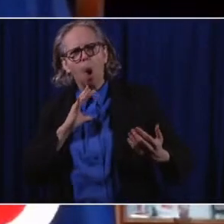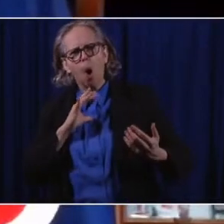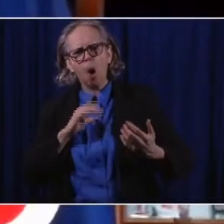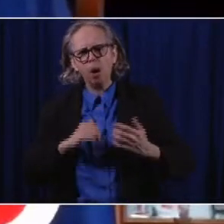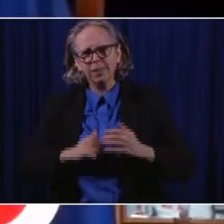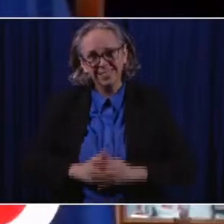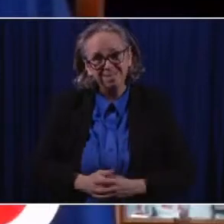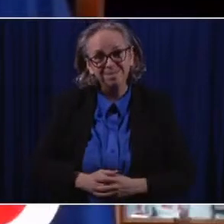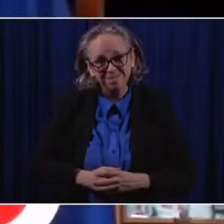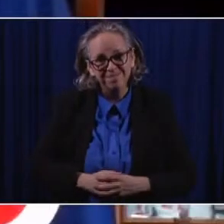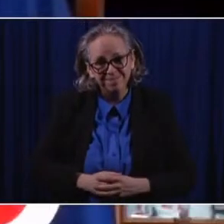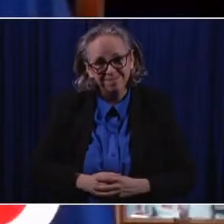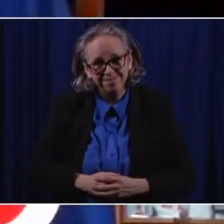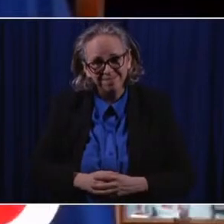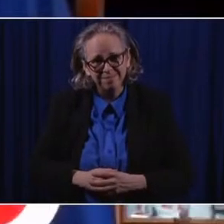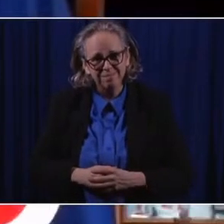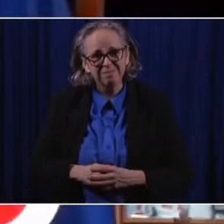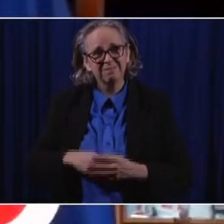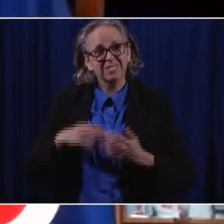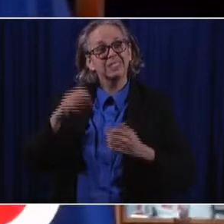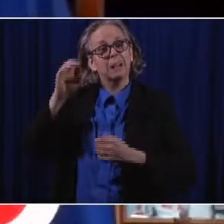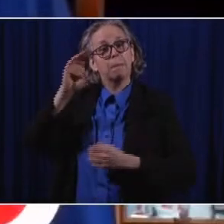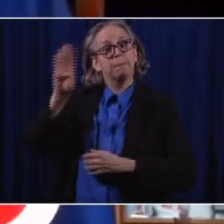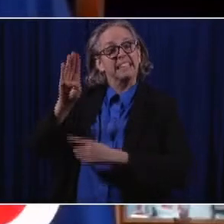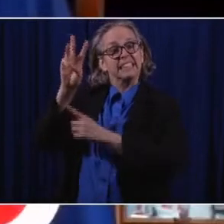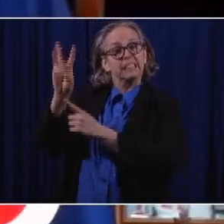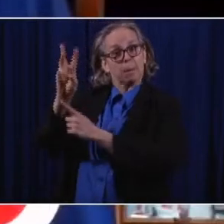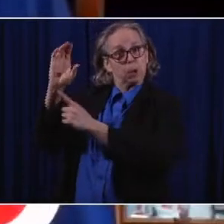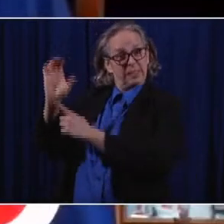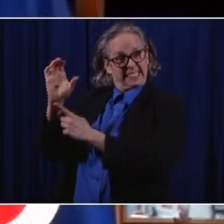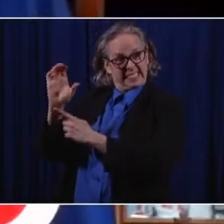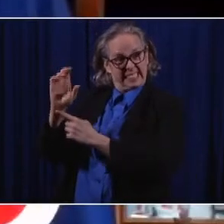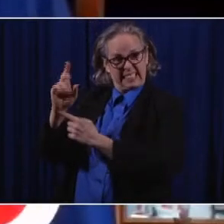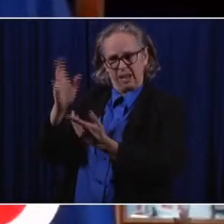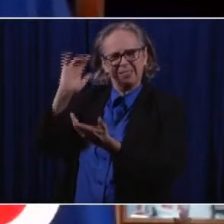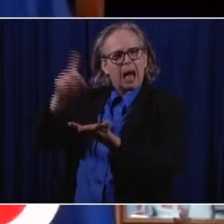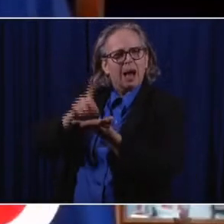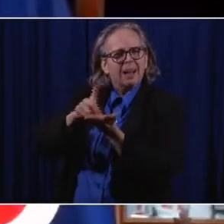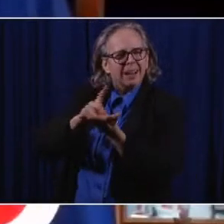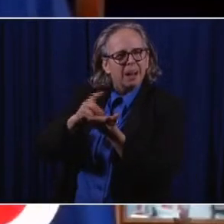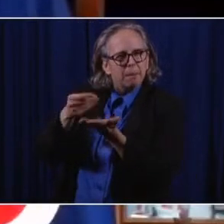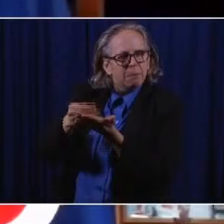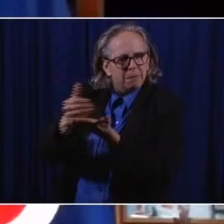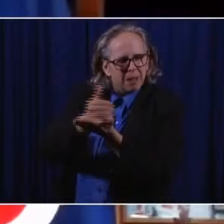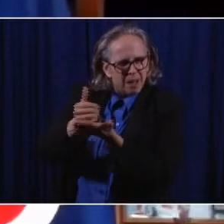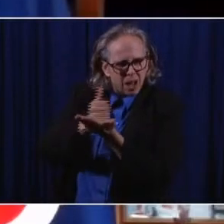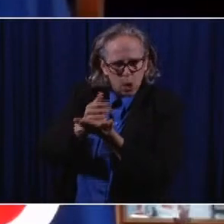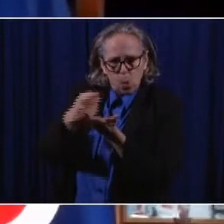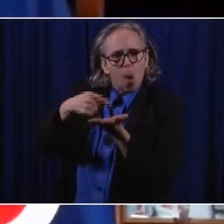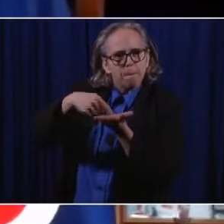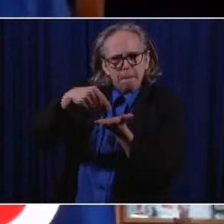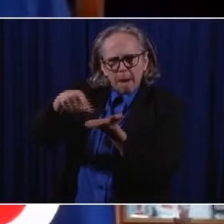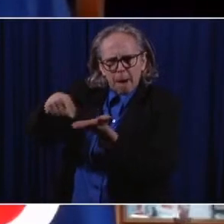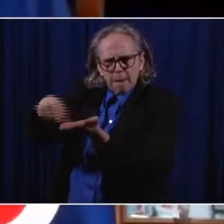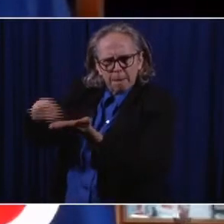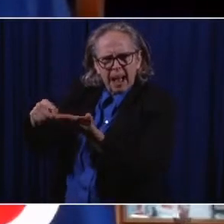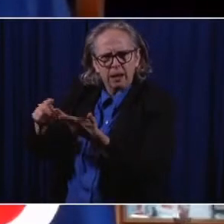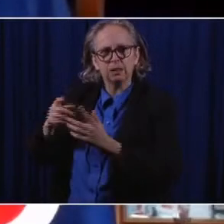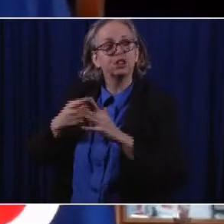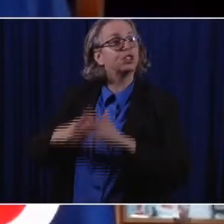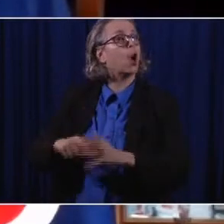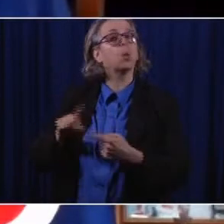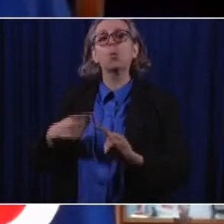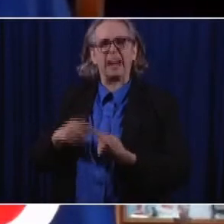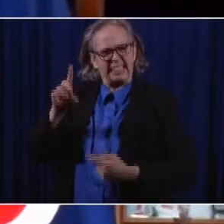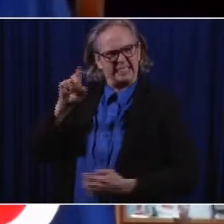on the BWC dividends. Those will start going out on December the 10th. That's to 178,000 private